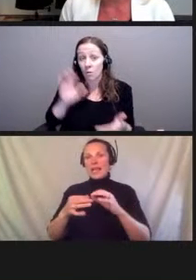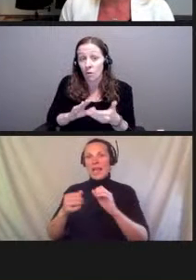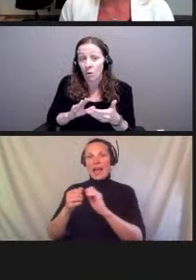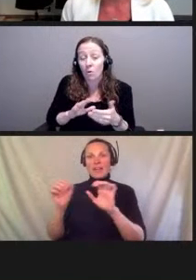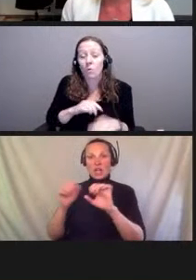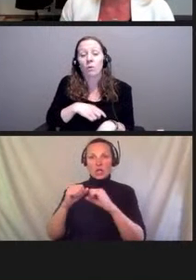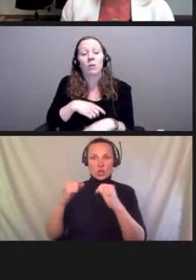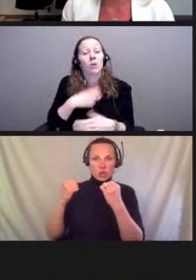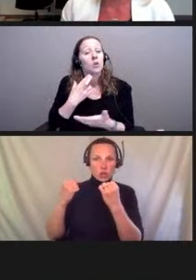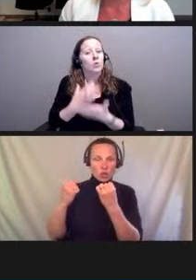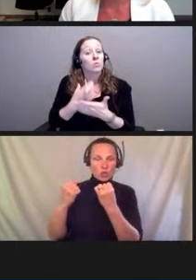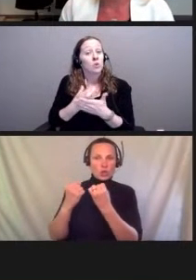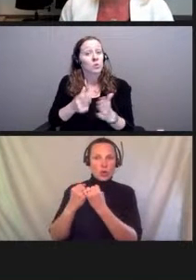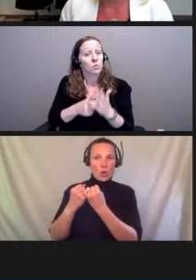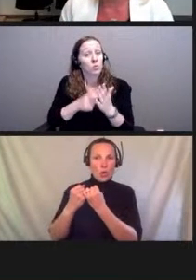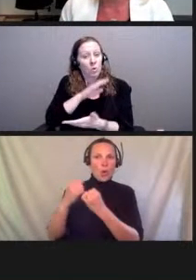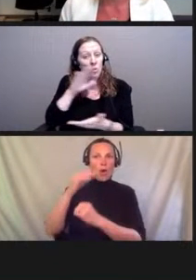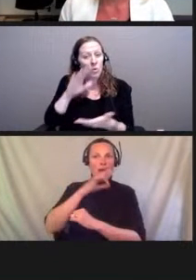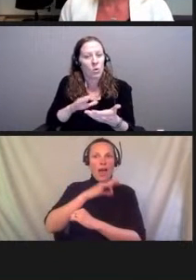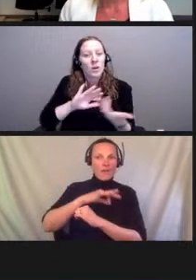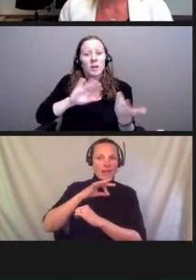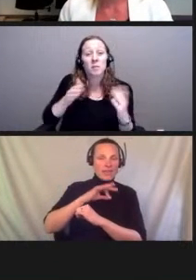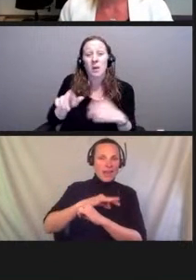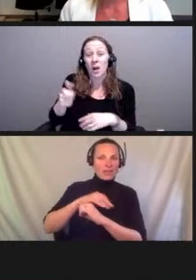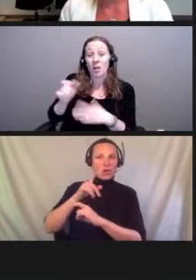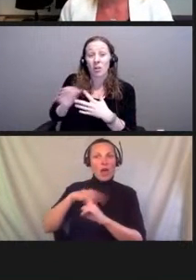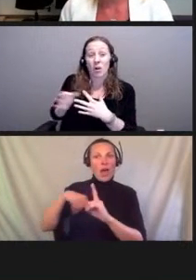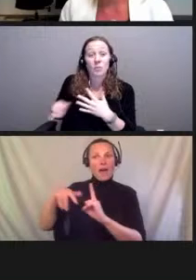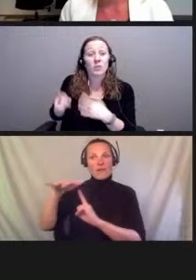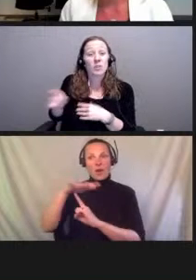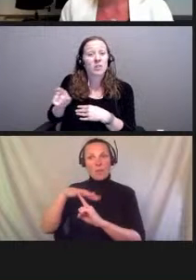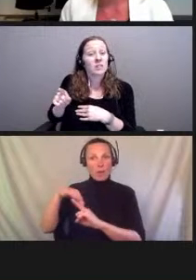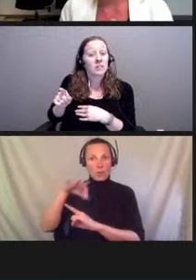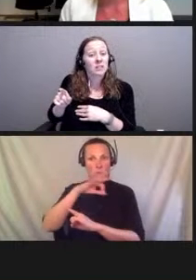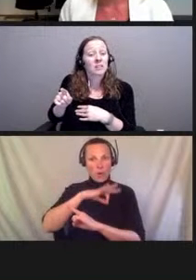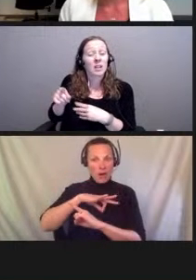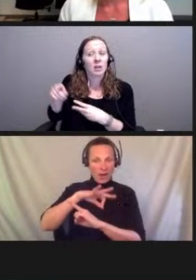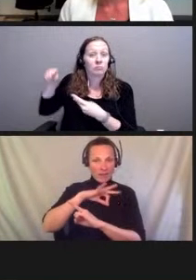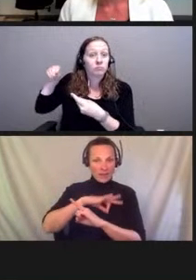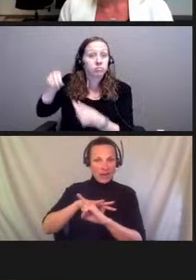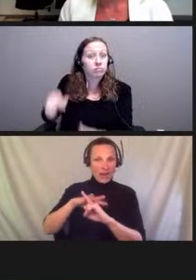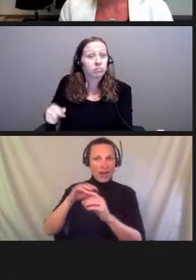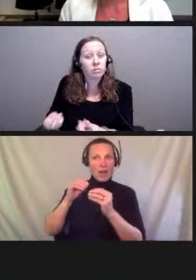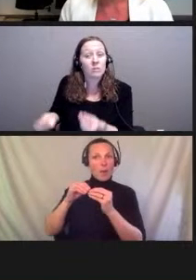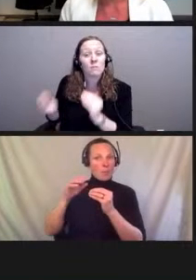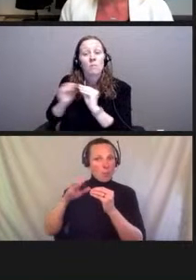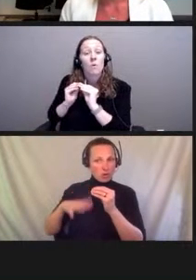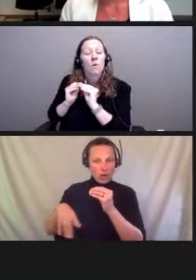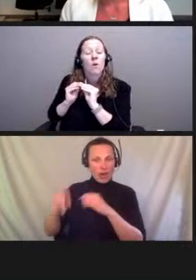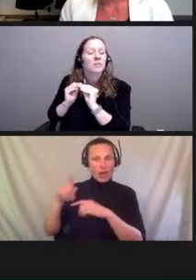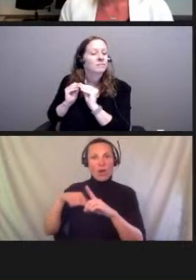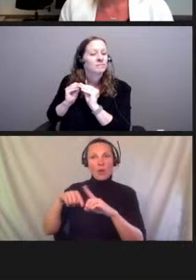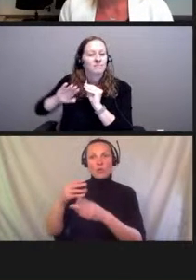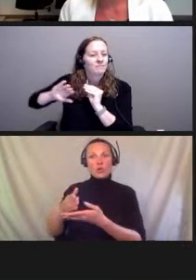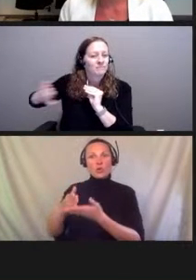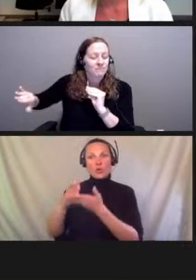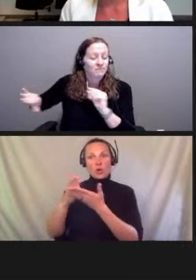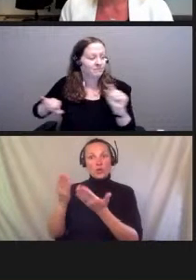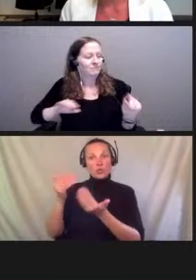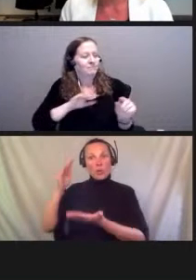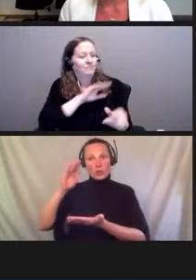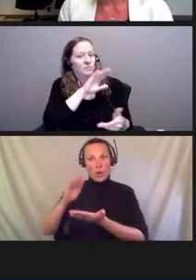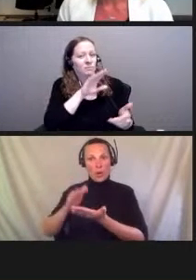resource requirements compared to the options that require more significant capital investment and operational